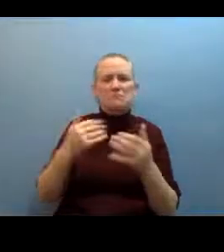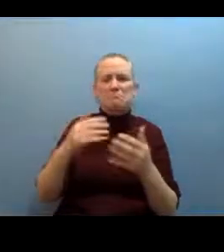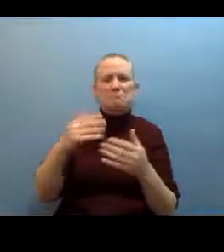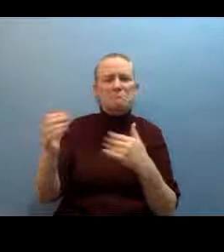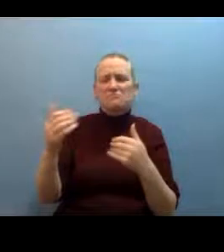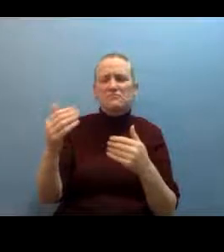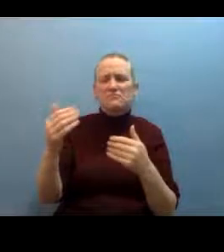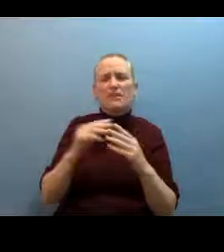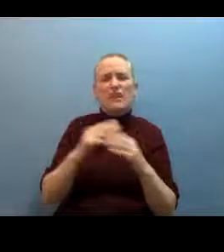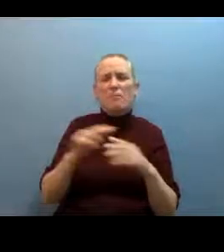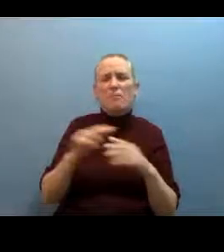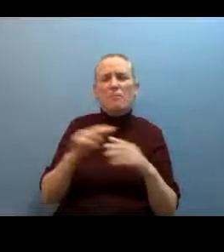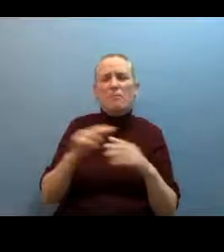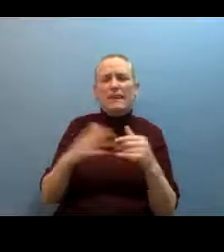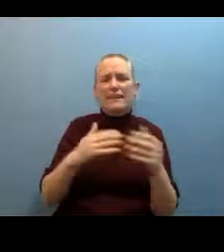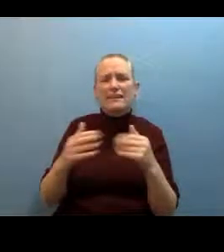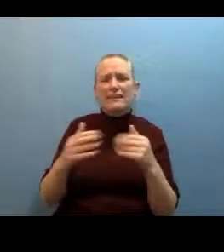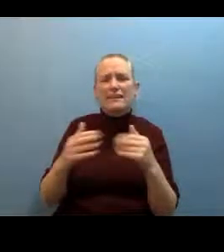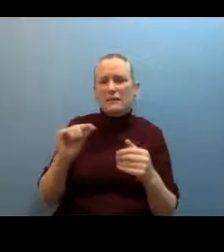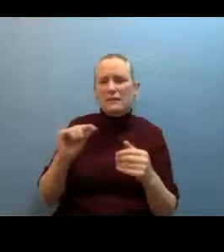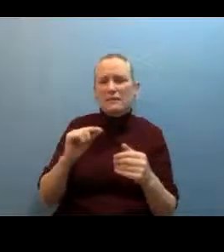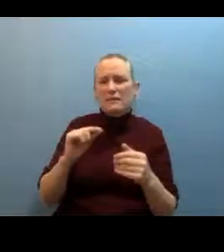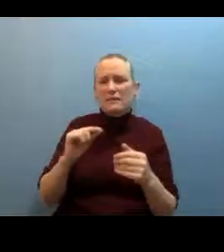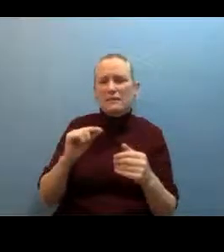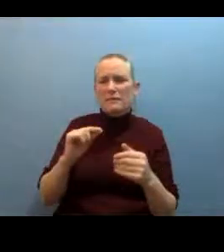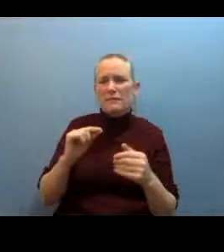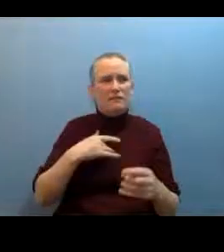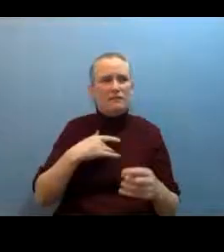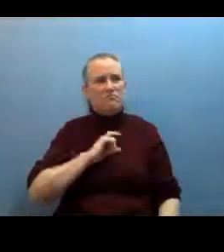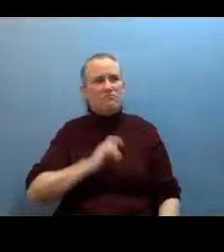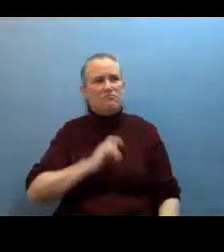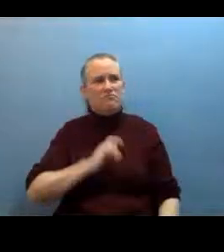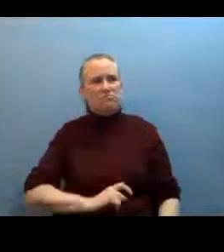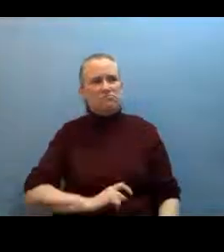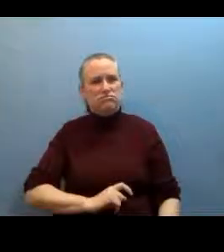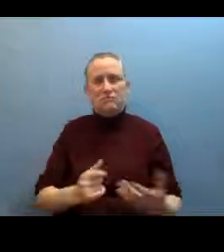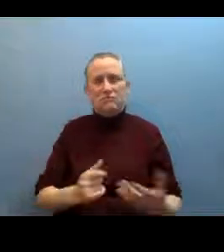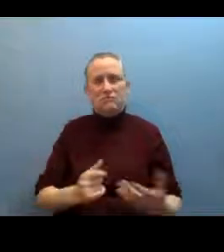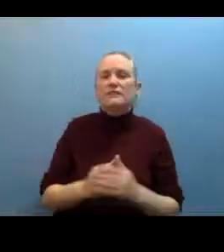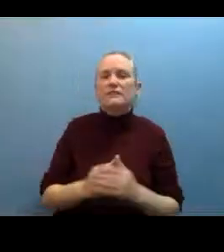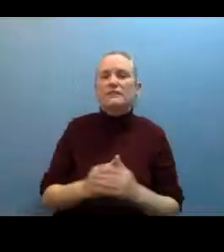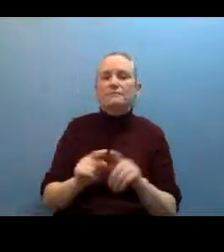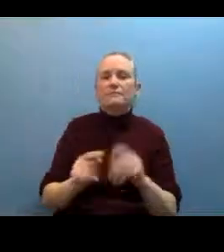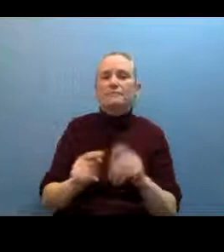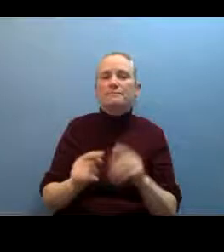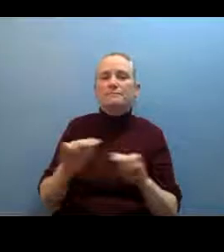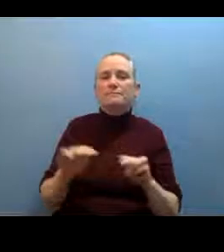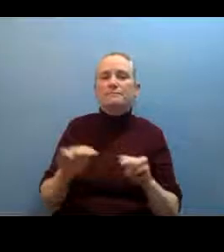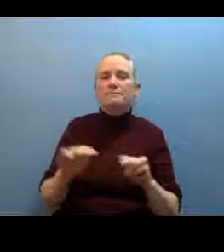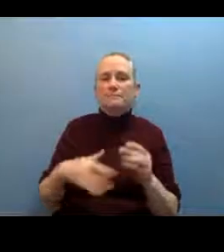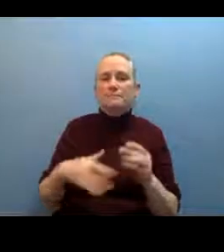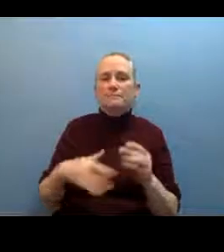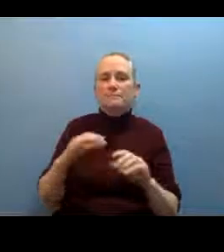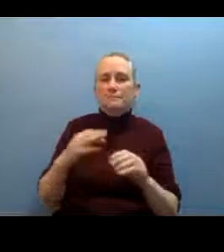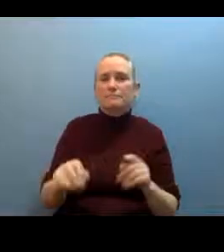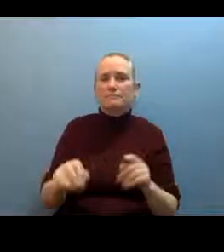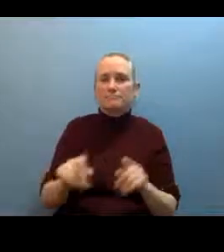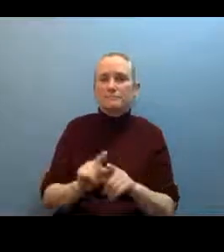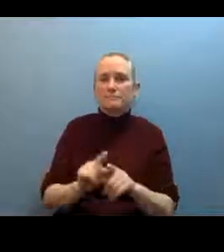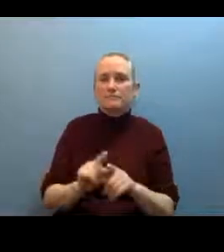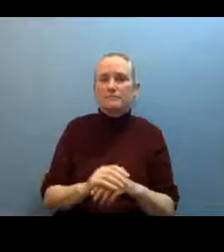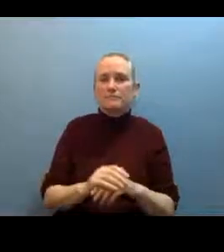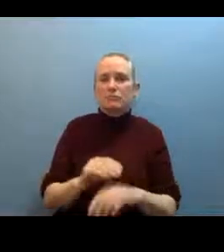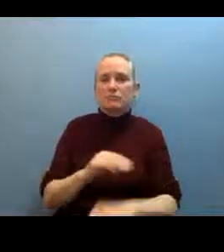deal. And that kind of minimizes the feelings that they're having. And then young people can feel guilty for having those feelings too, which isn't